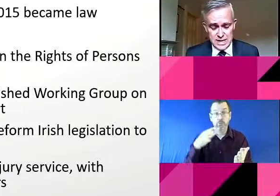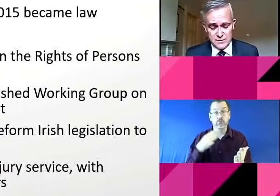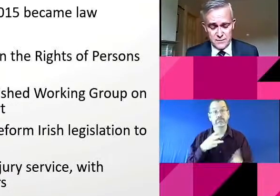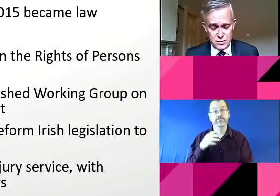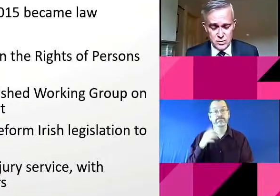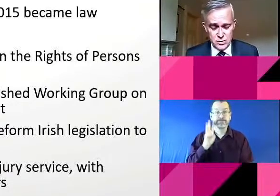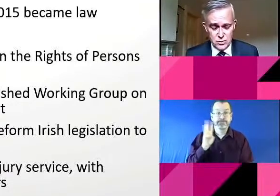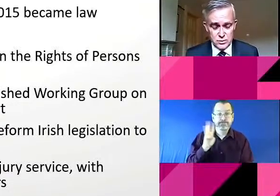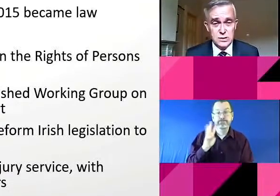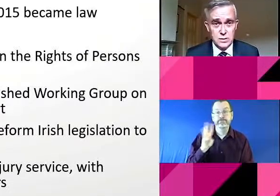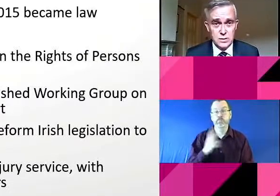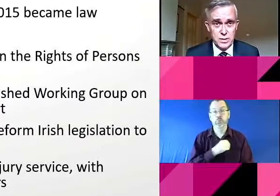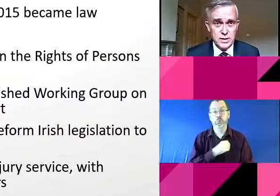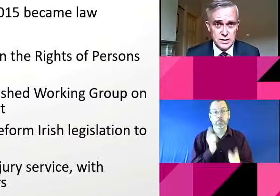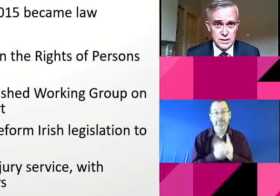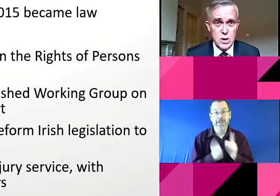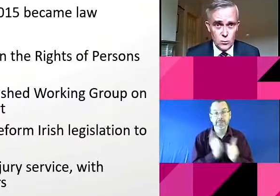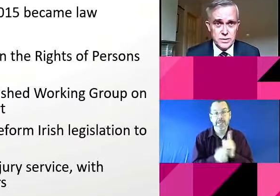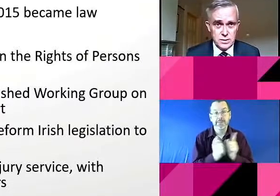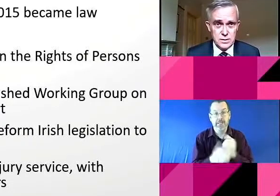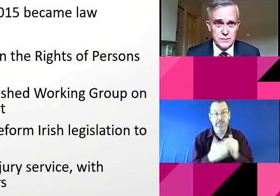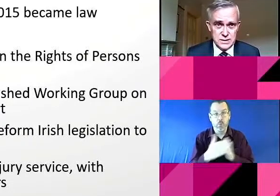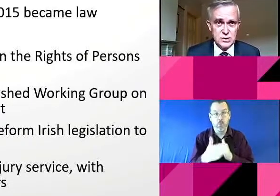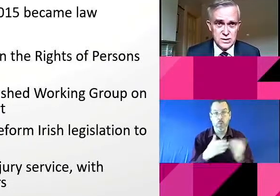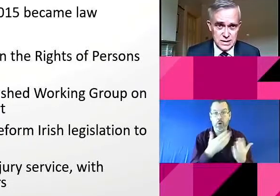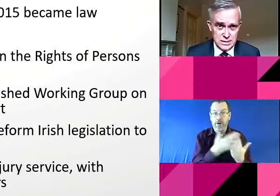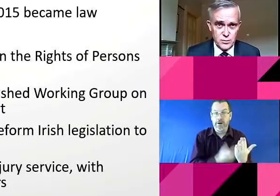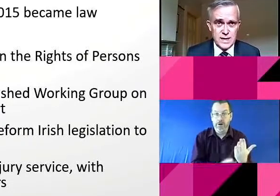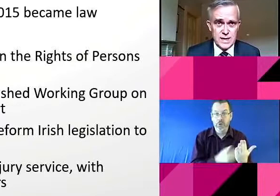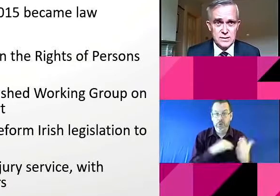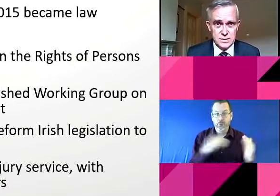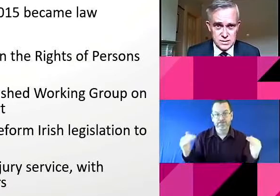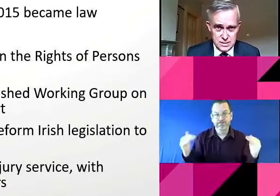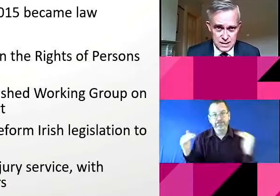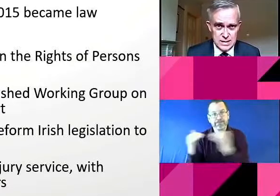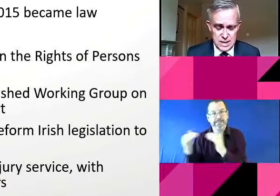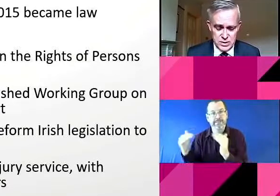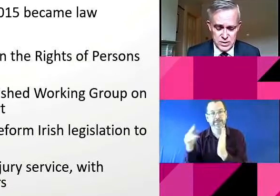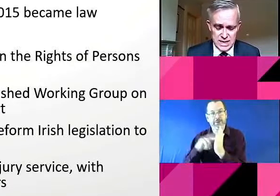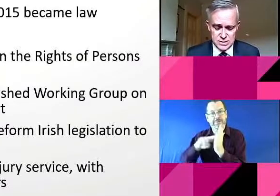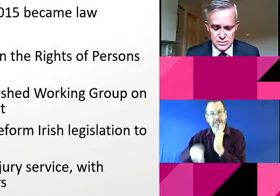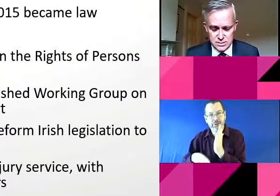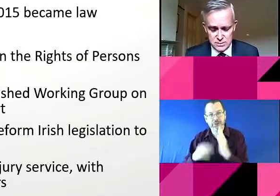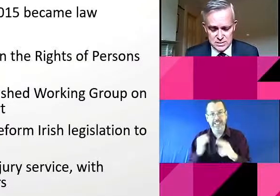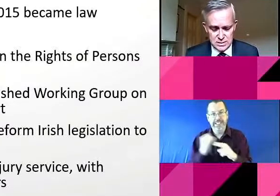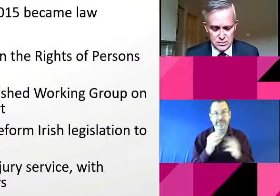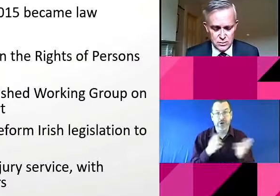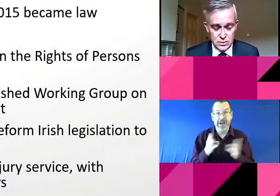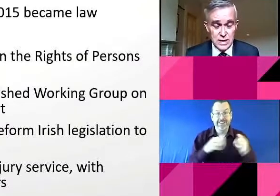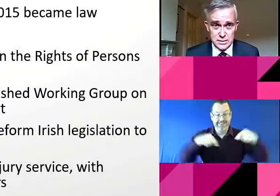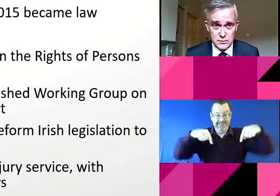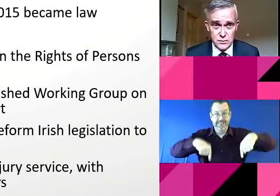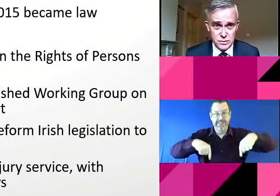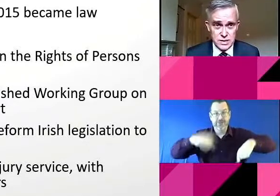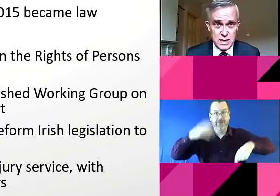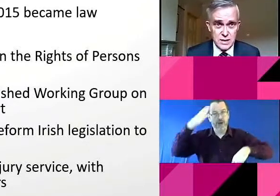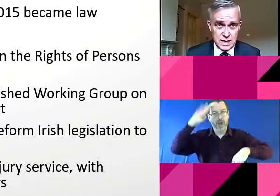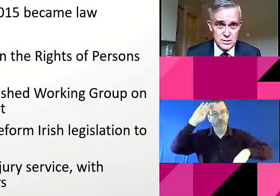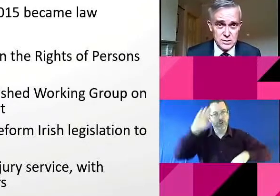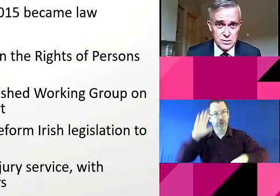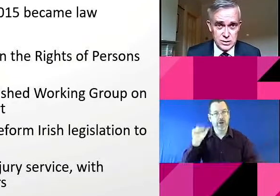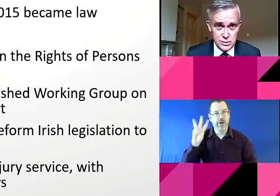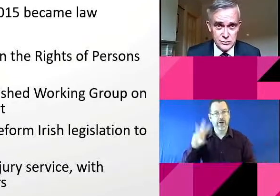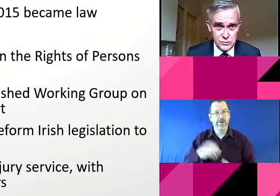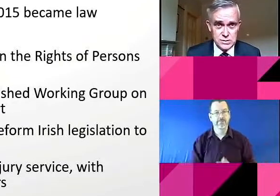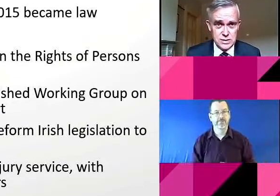to enact further laws to comply with the convention in practice in our national domestic law. And of course,